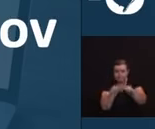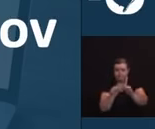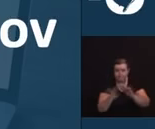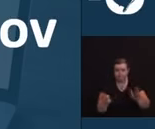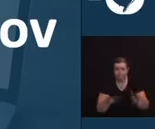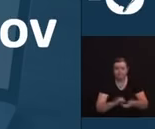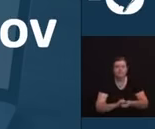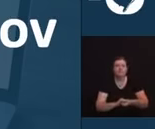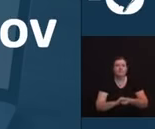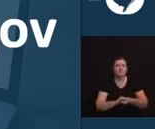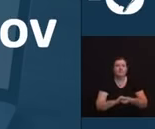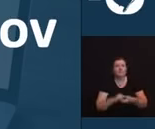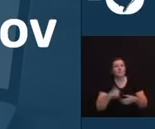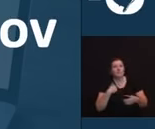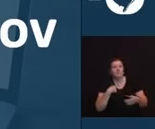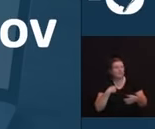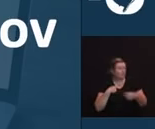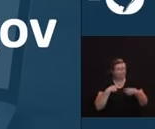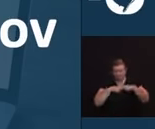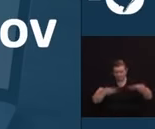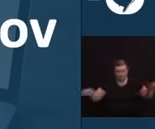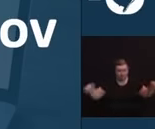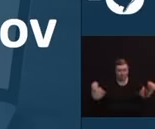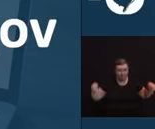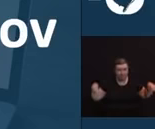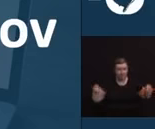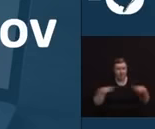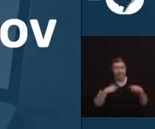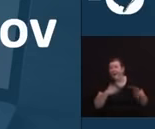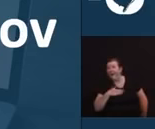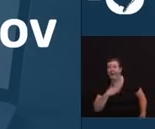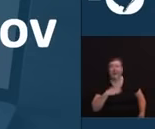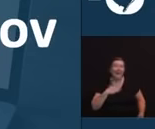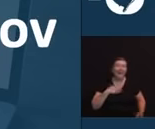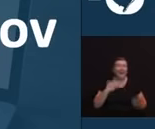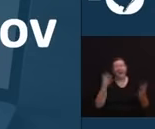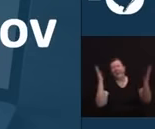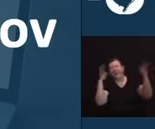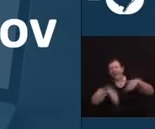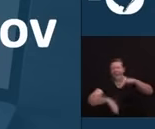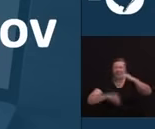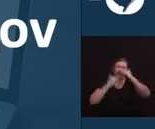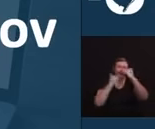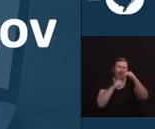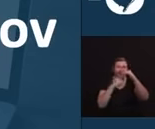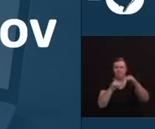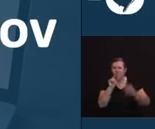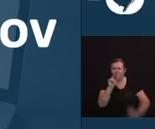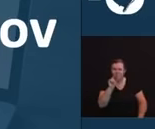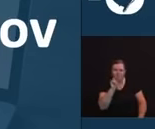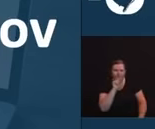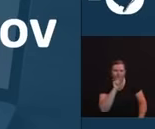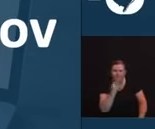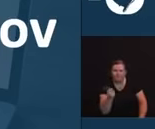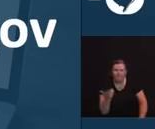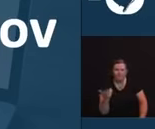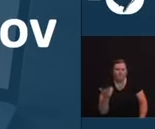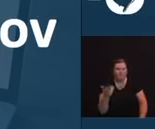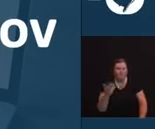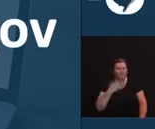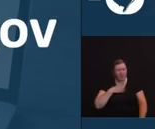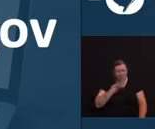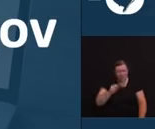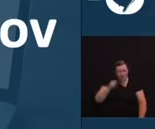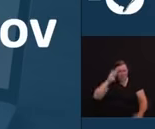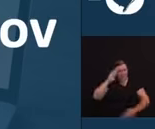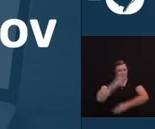not give me or any of us any pleasure to institute these restrictions. I, for one, have sons whose sports events I've not been able to